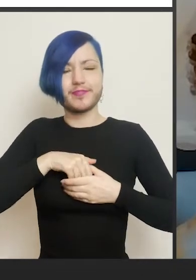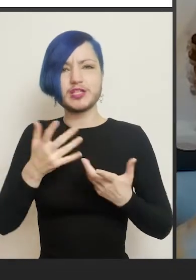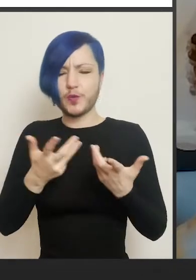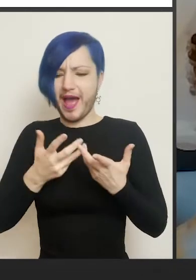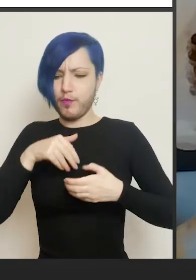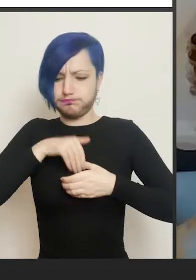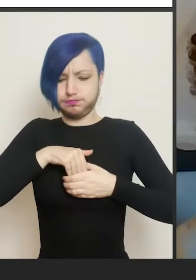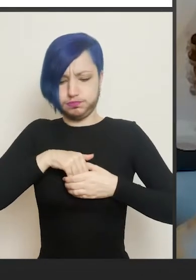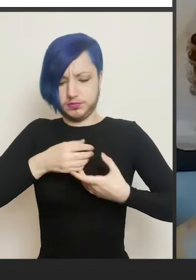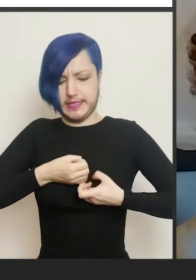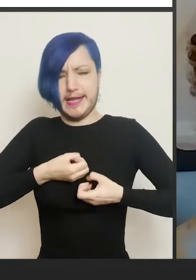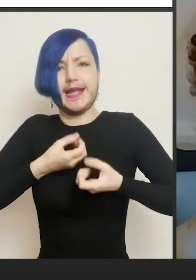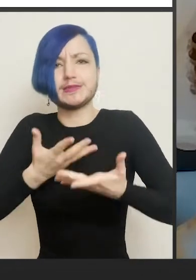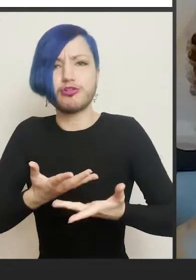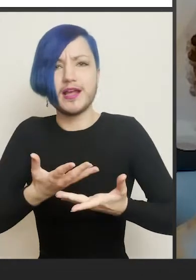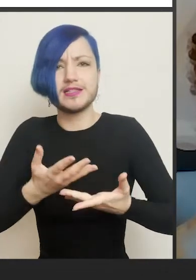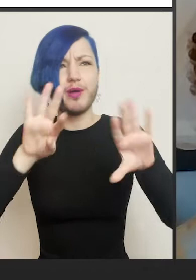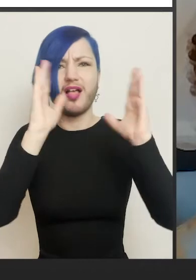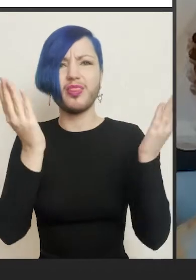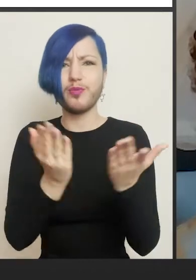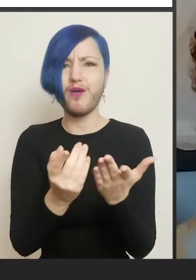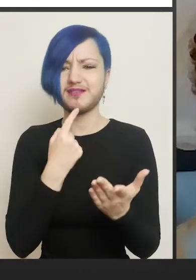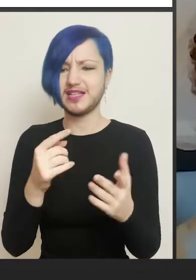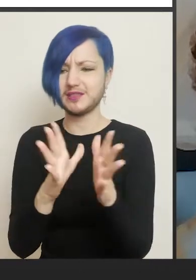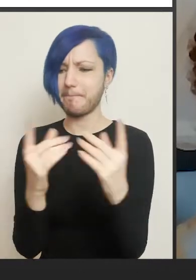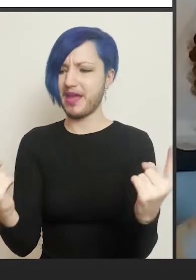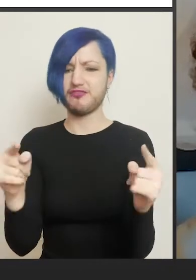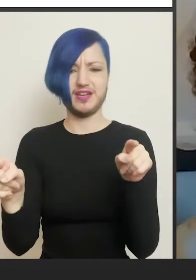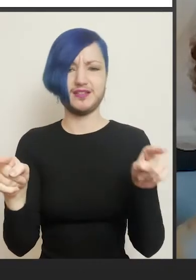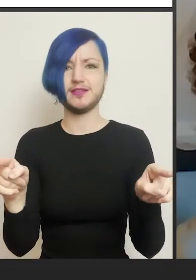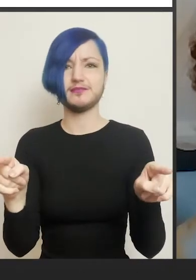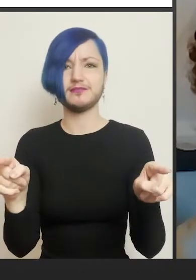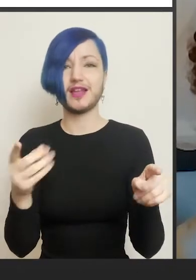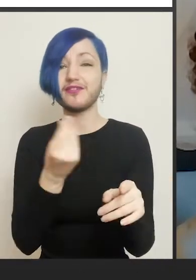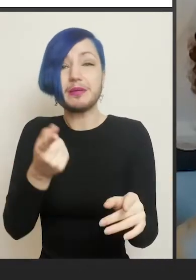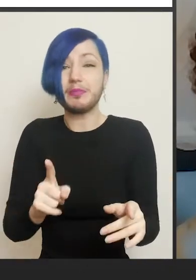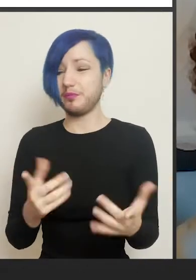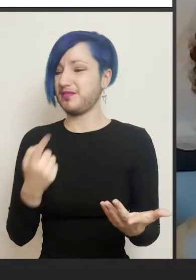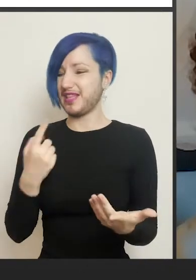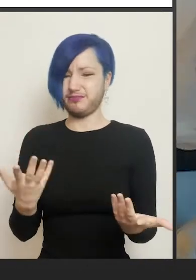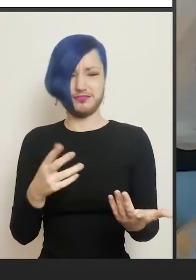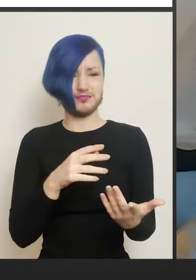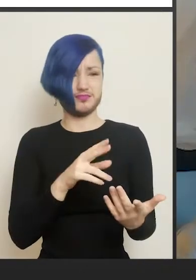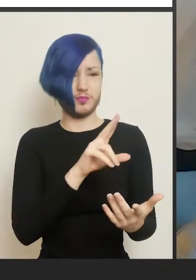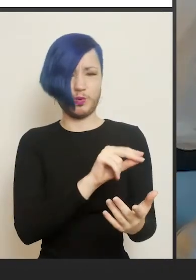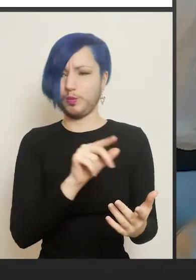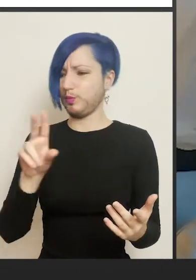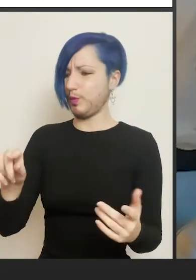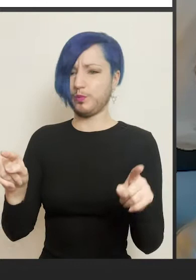that get expressed in the world that puts people into a binary box. And for some people, that just doesn't work at all.